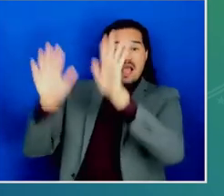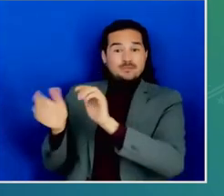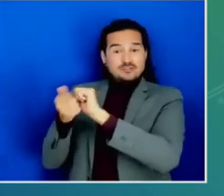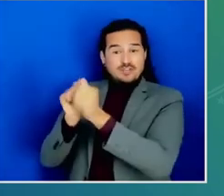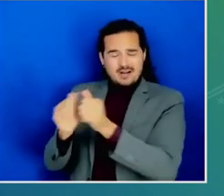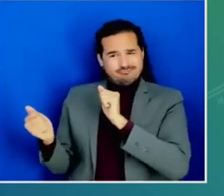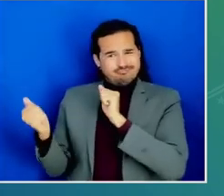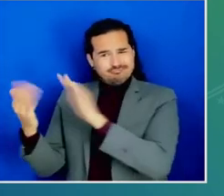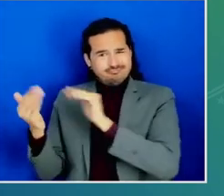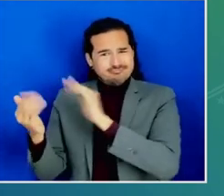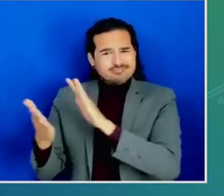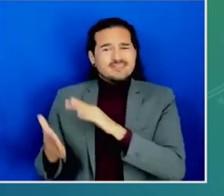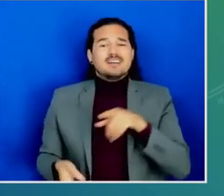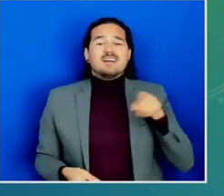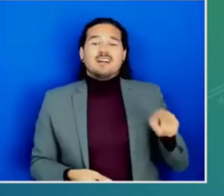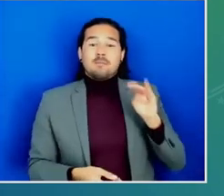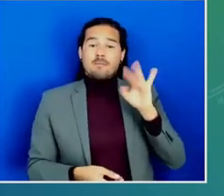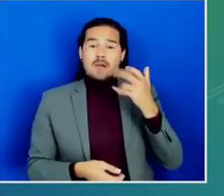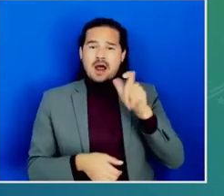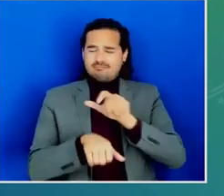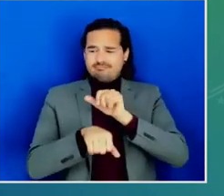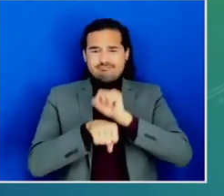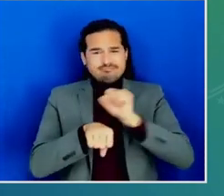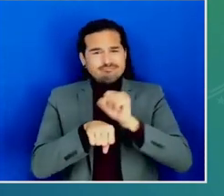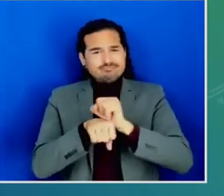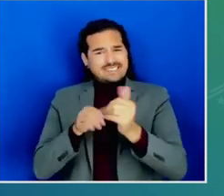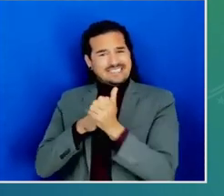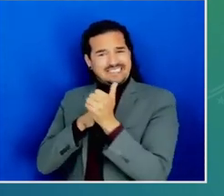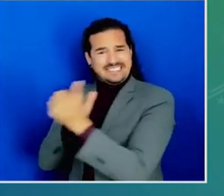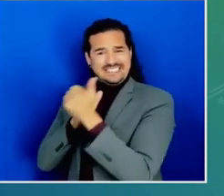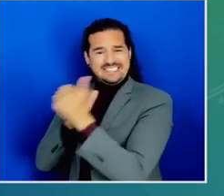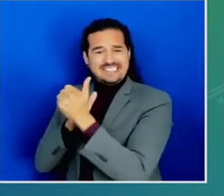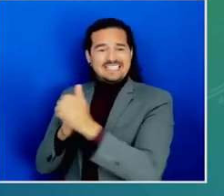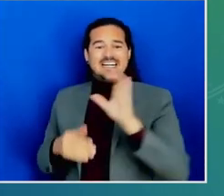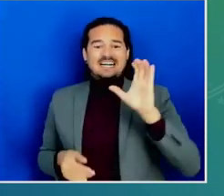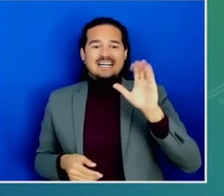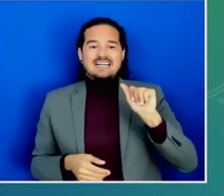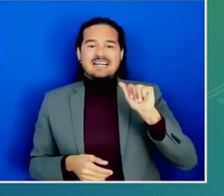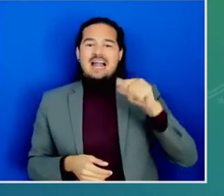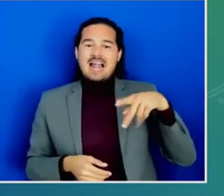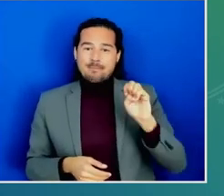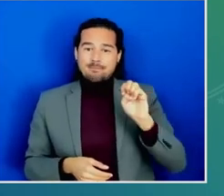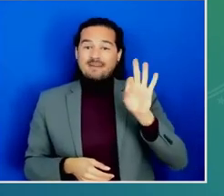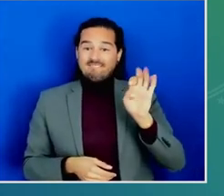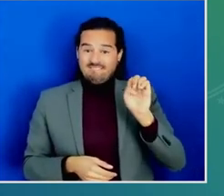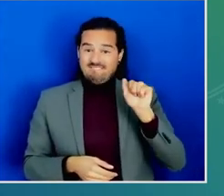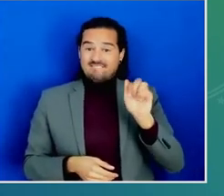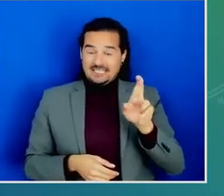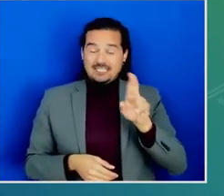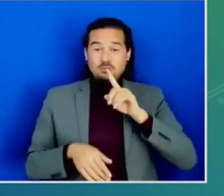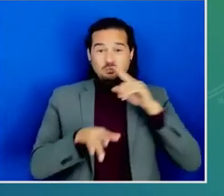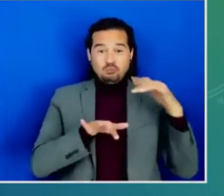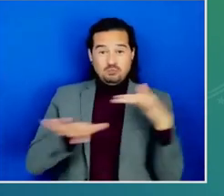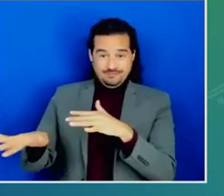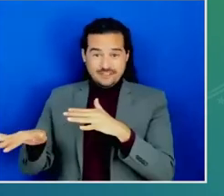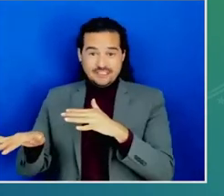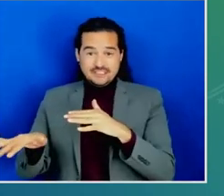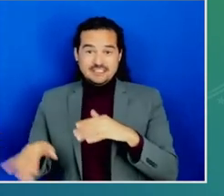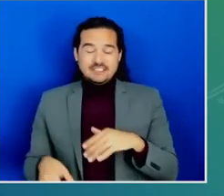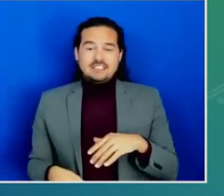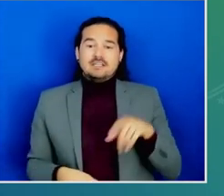led the charge to clean up the Cape Fear River, contaminated for years by dangerous toxic chemicals. He created North